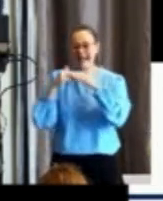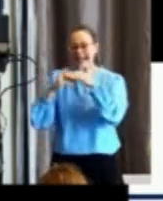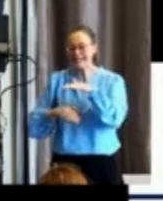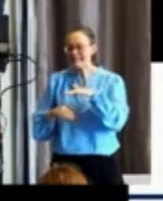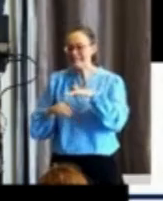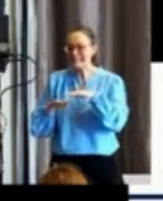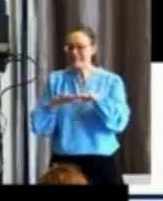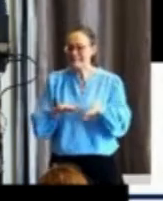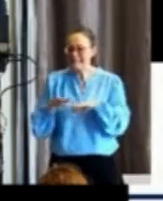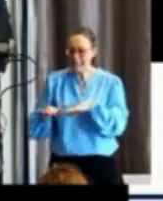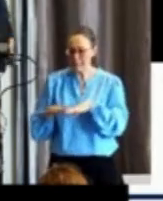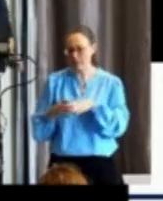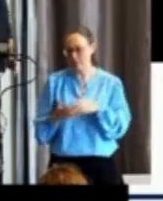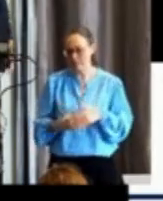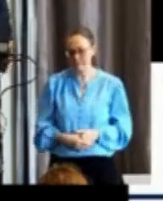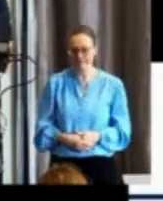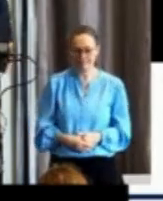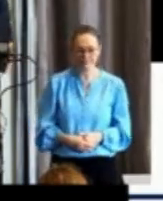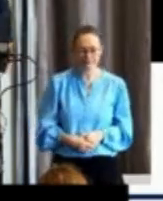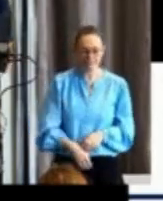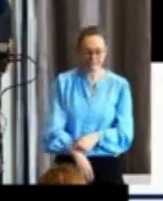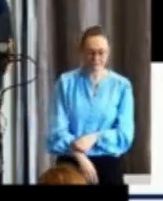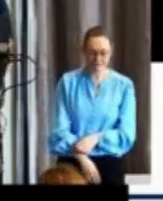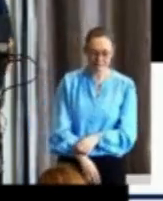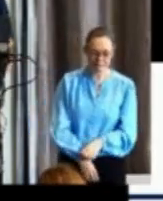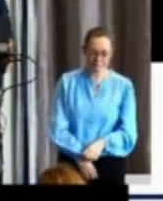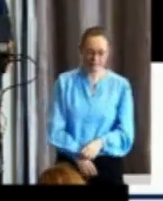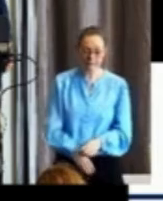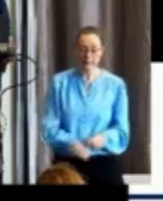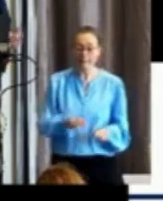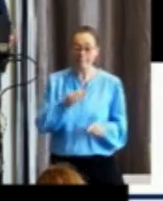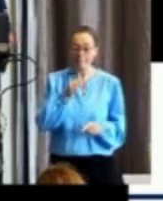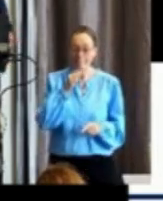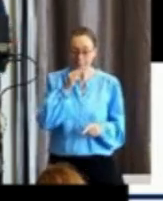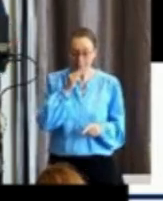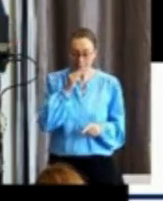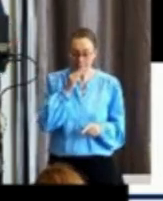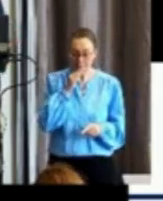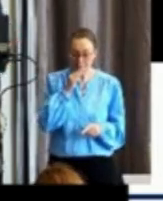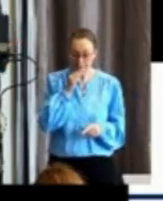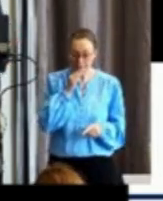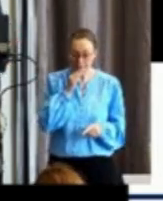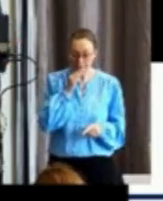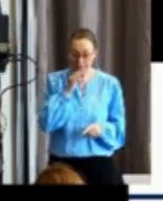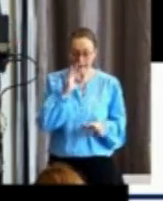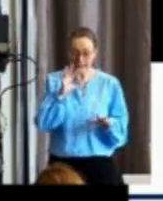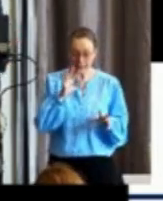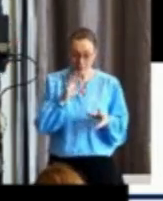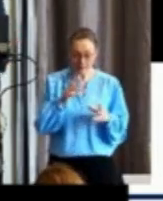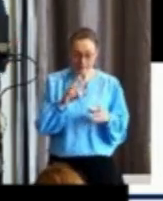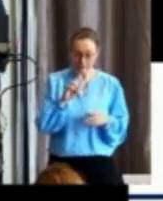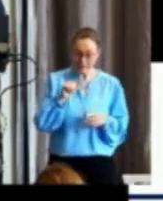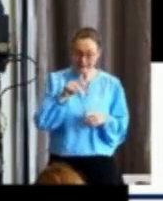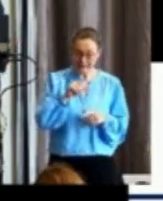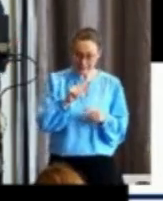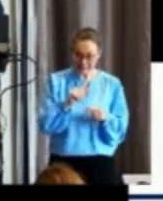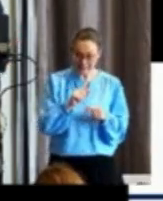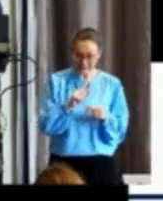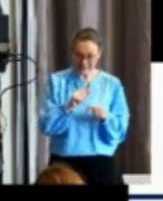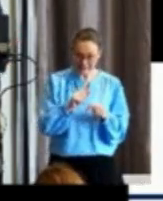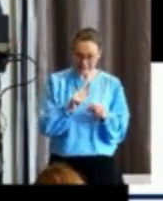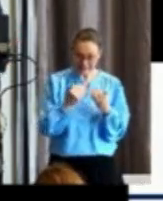and so on. So this basically means that combining data sets with the gut microbiome is still quite